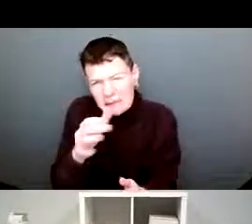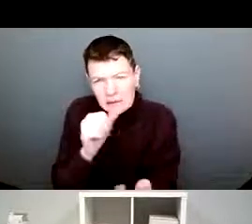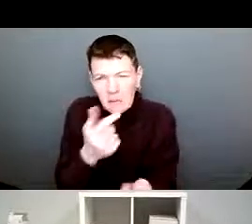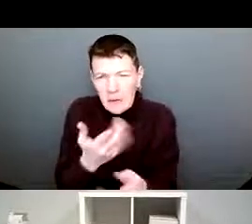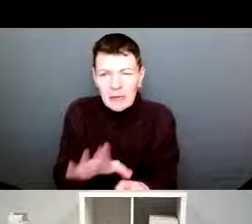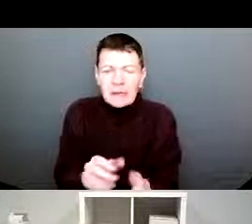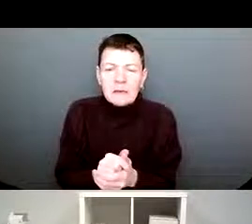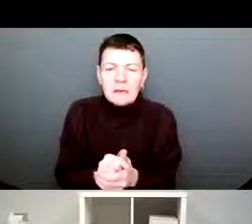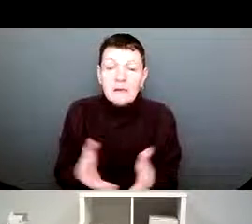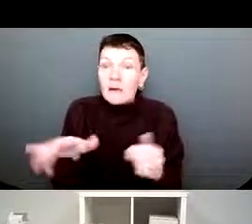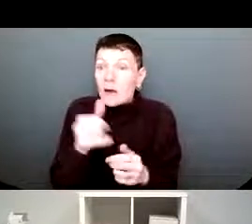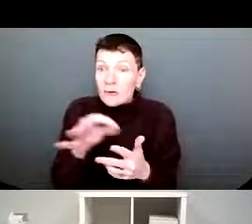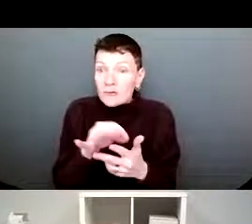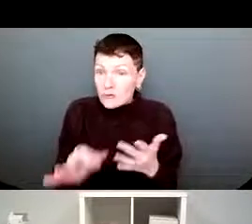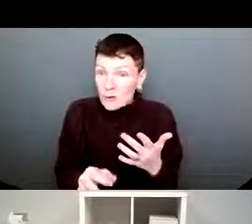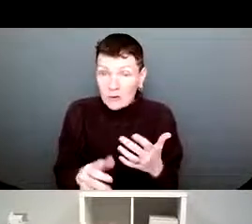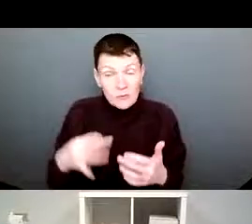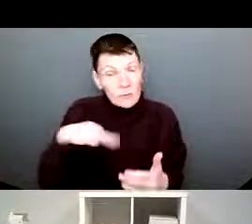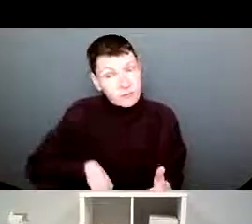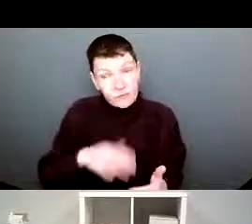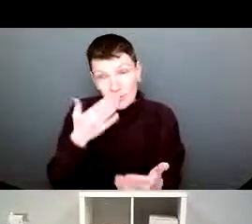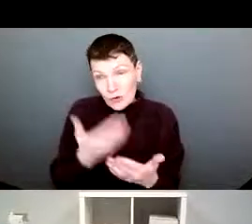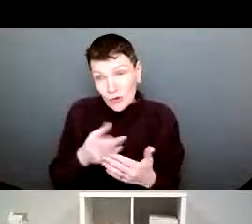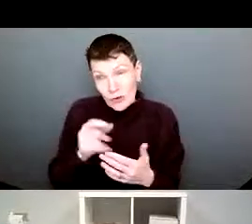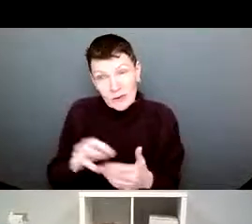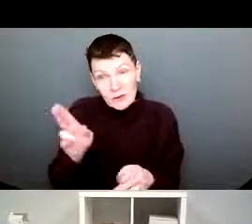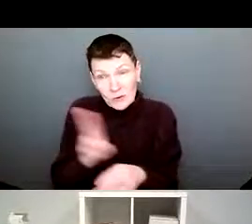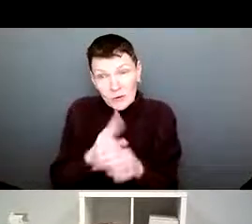Another option, which is also really, really useful when you're listening to